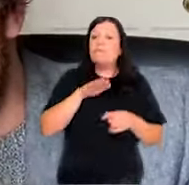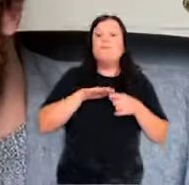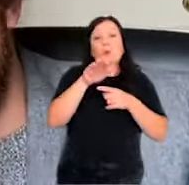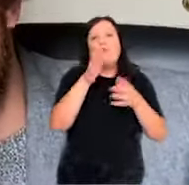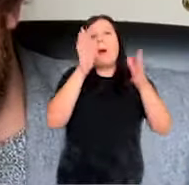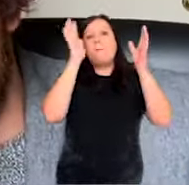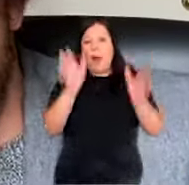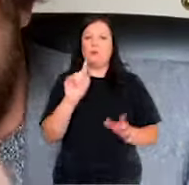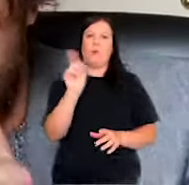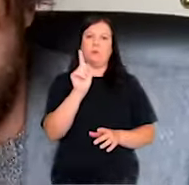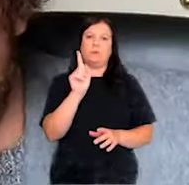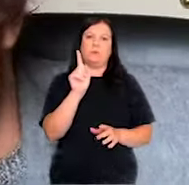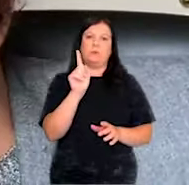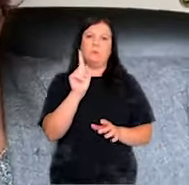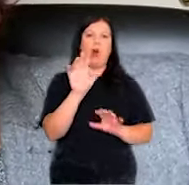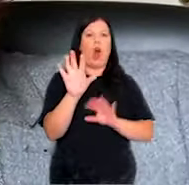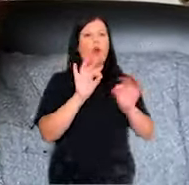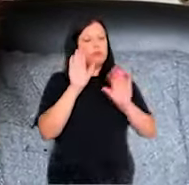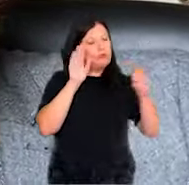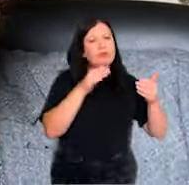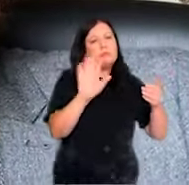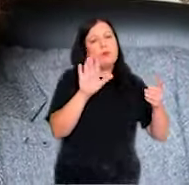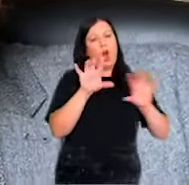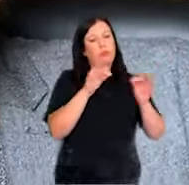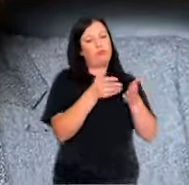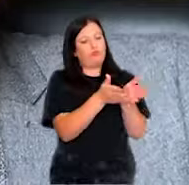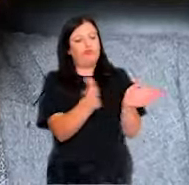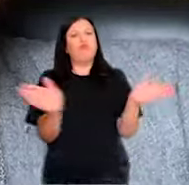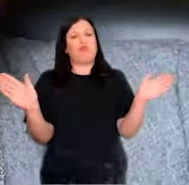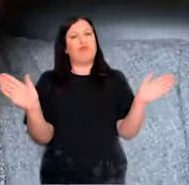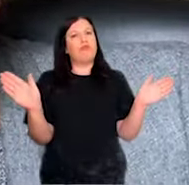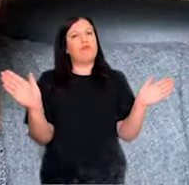to research our options further afield.